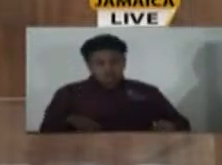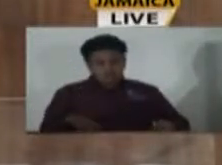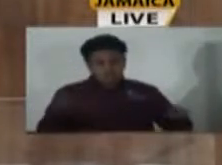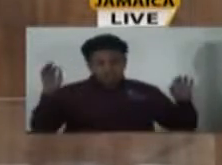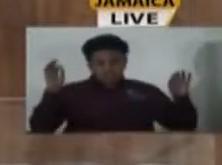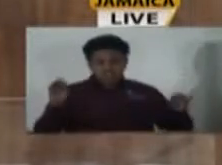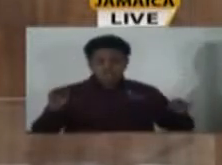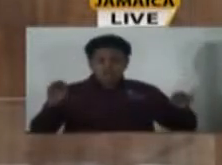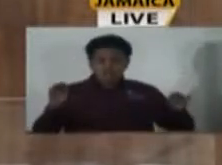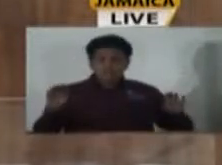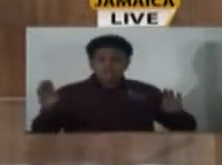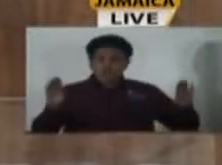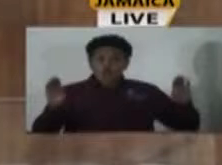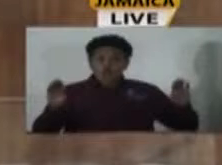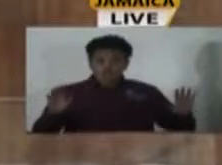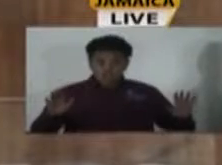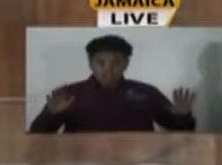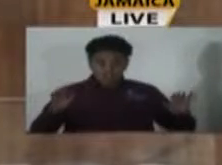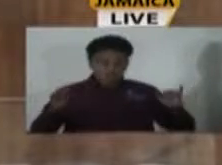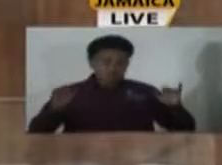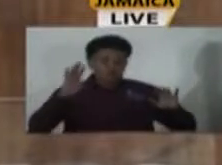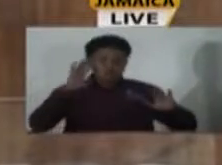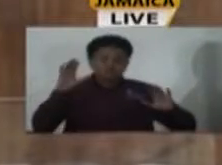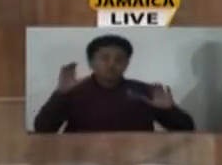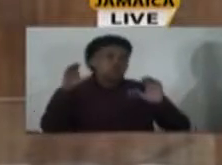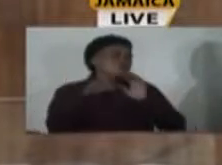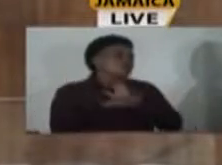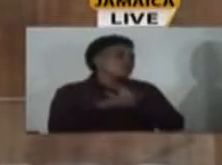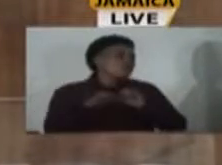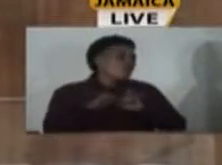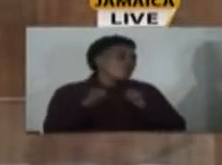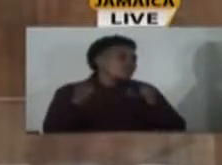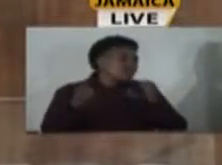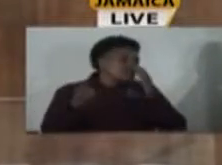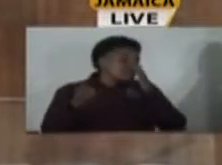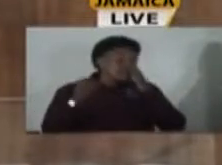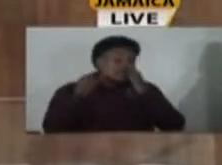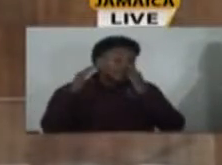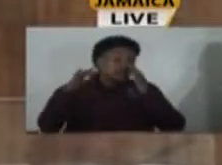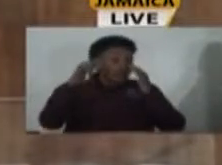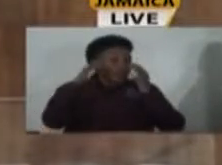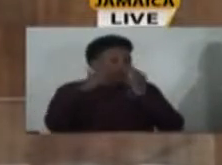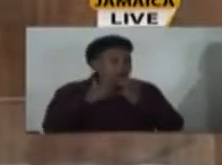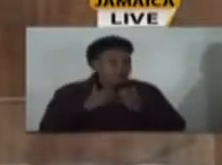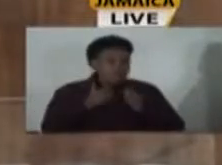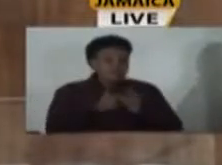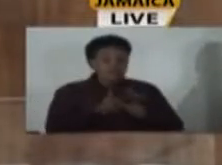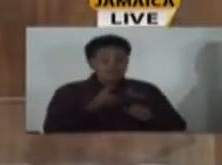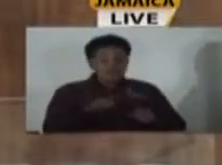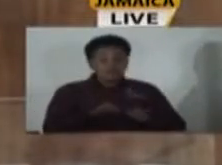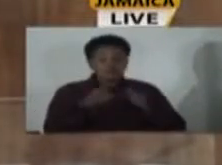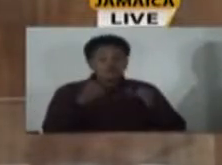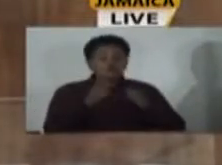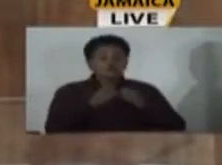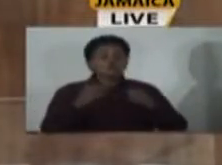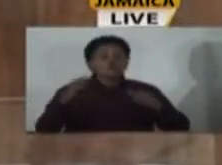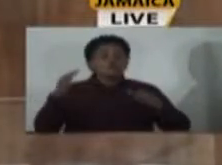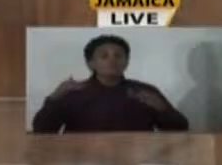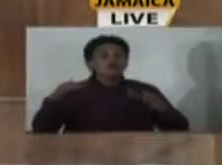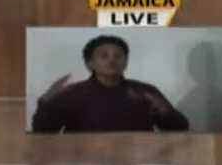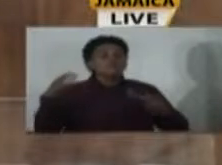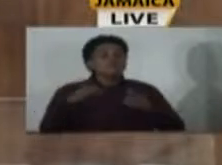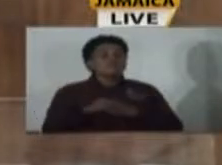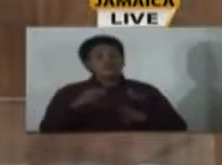determining conduct which will be a criminal offense if not complied with, without Parliament being